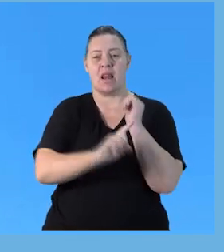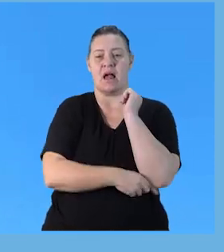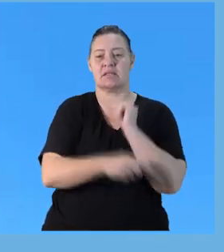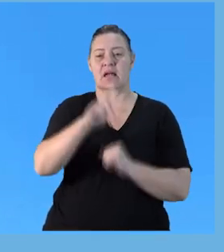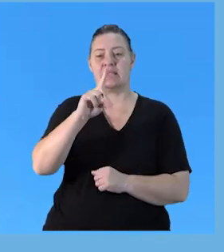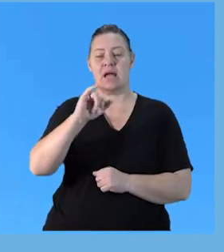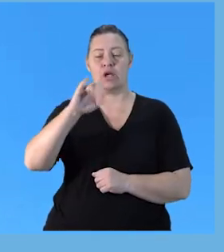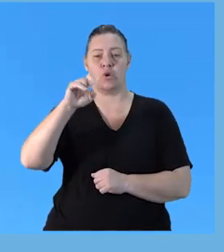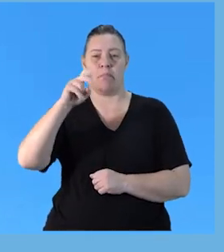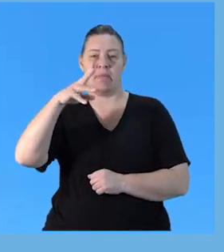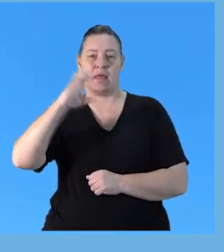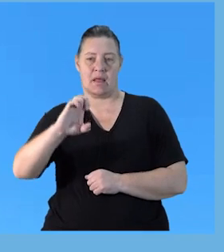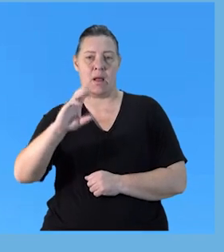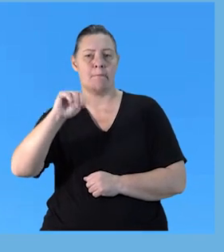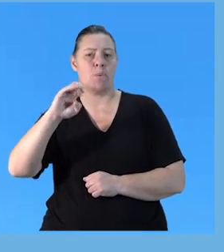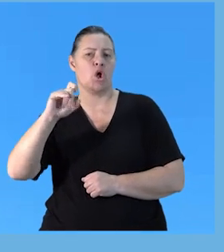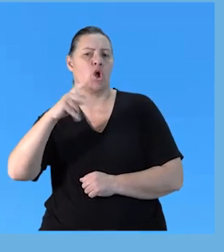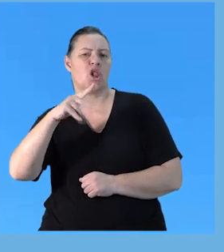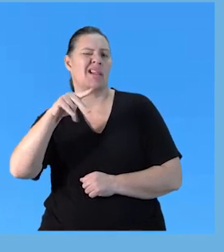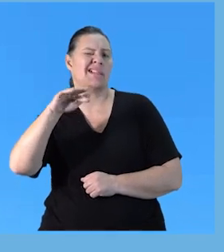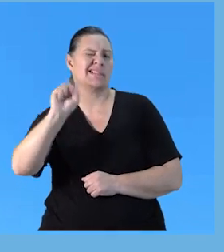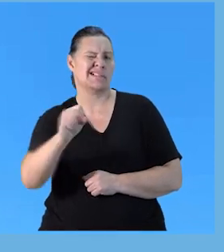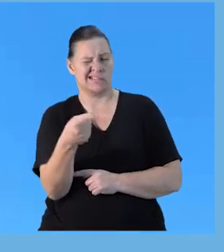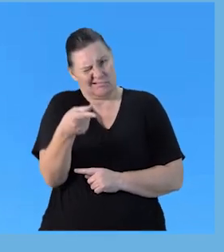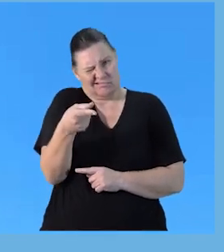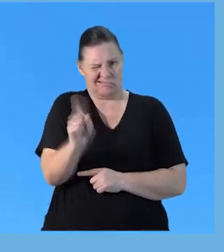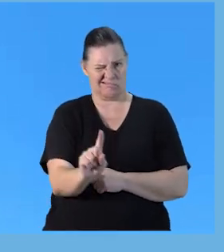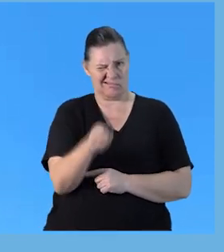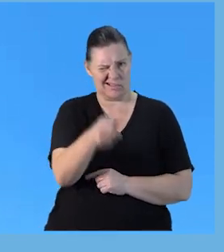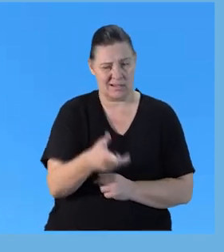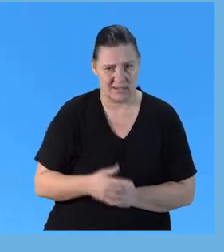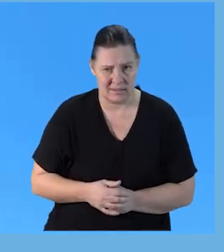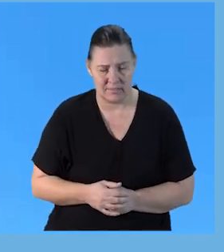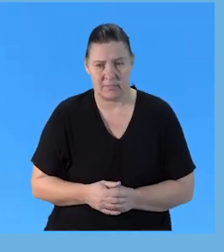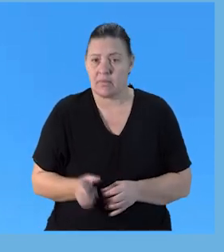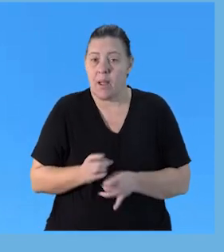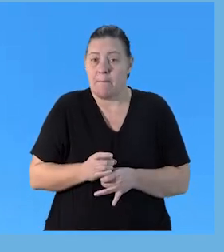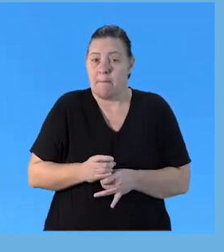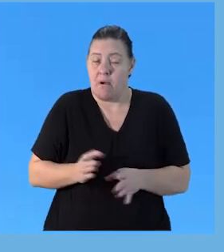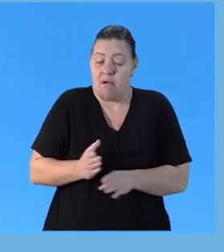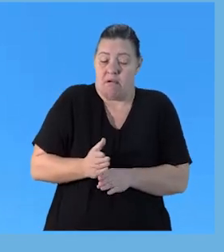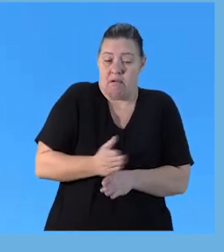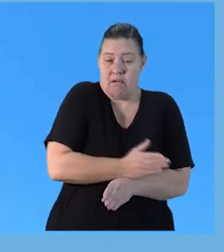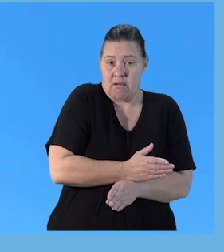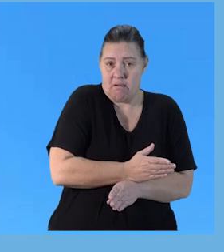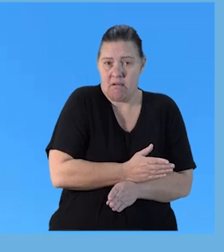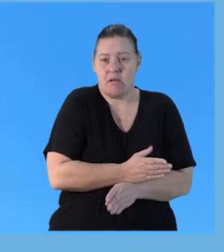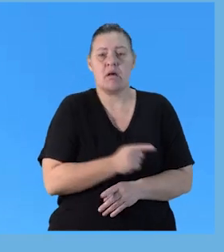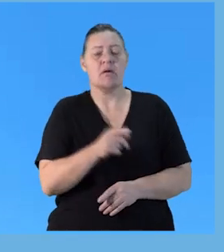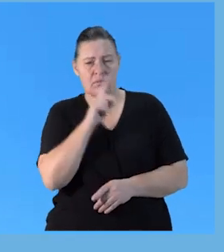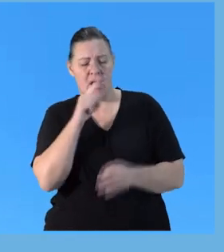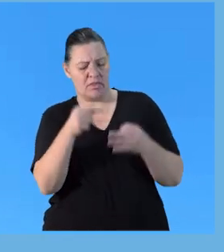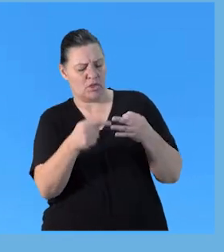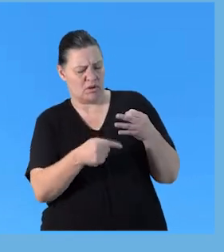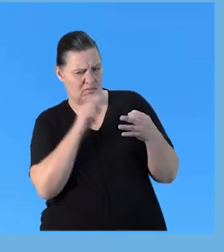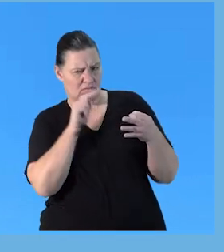here. Now, the next one, we need to now draw a component or a symbol for an open switch